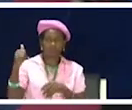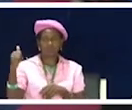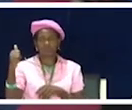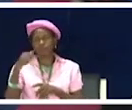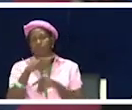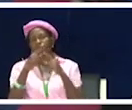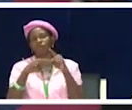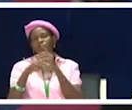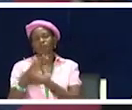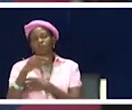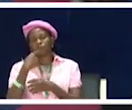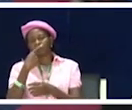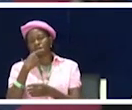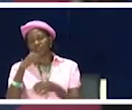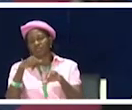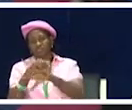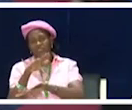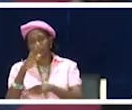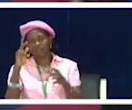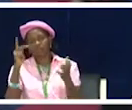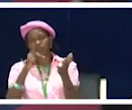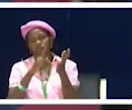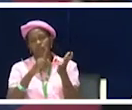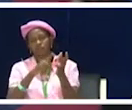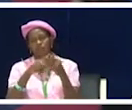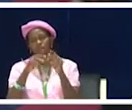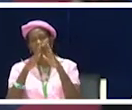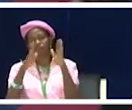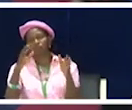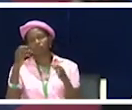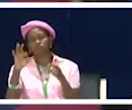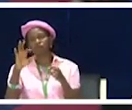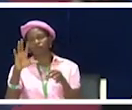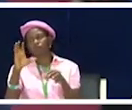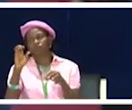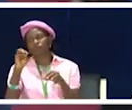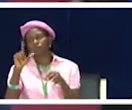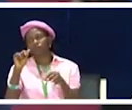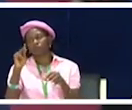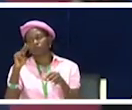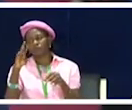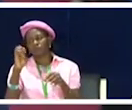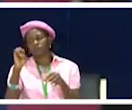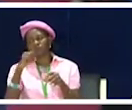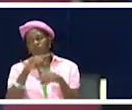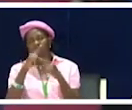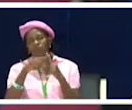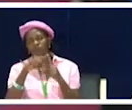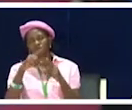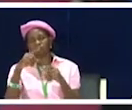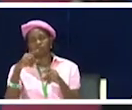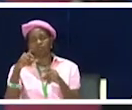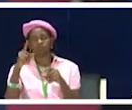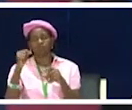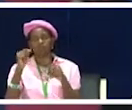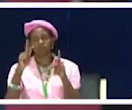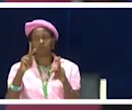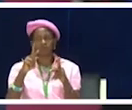When God sent Peter to the house of Cornelius, that was when the time of the Gentiles came.